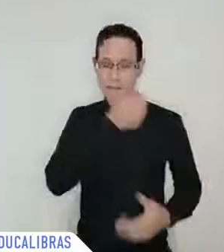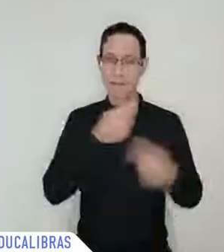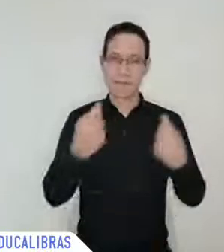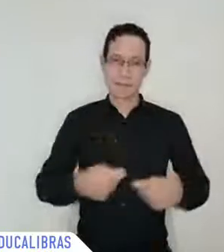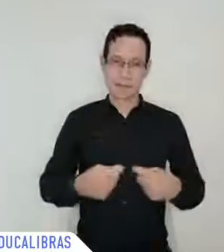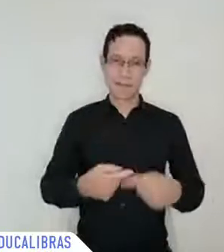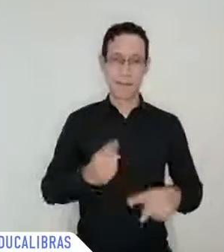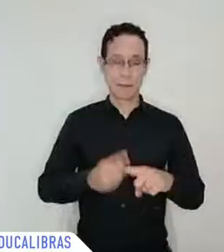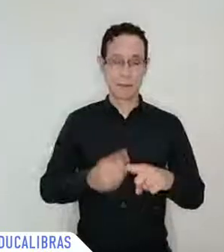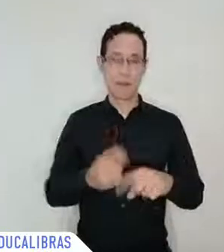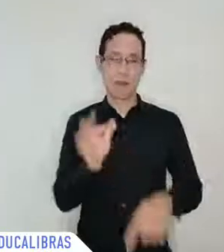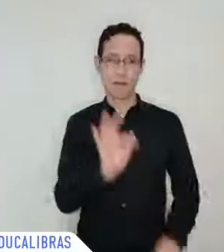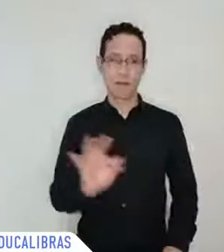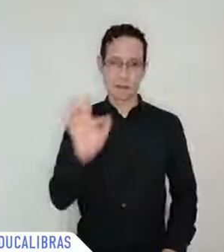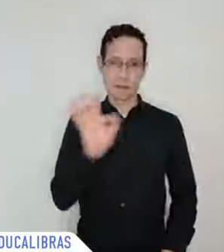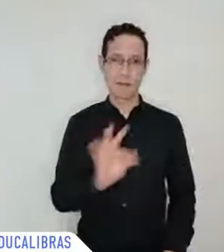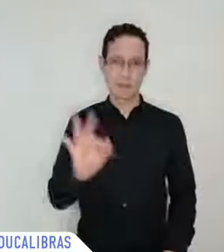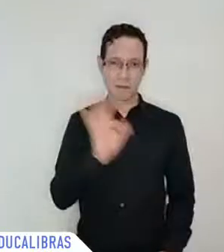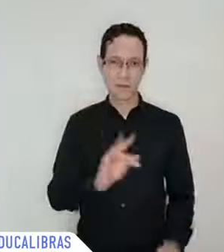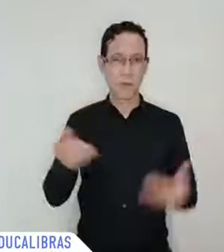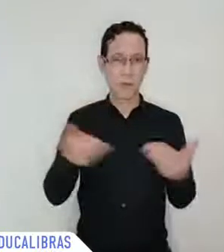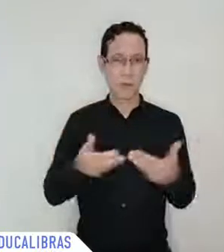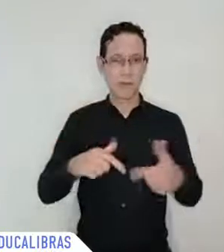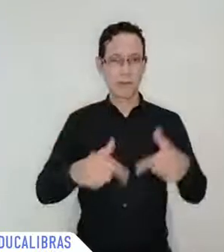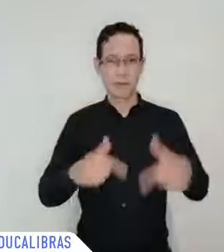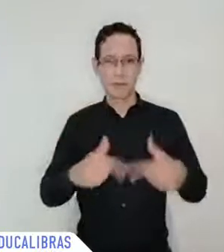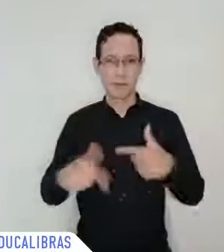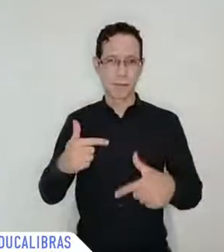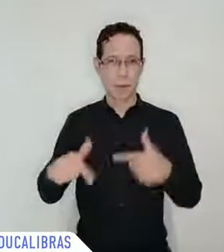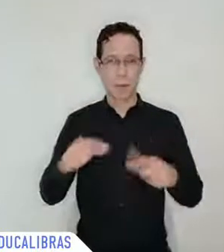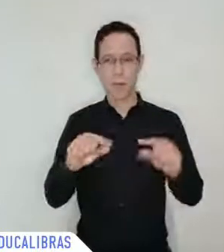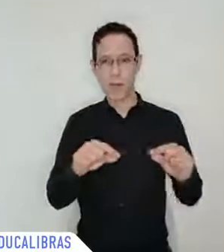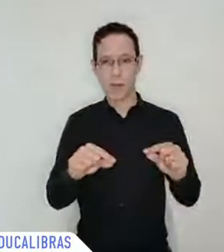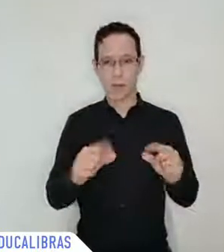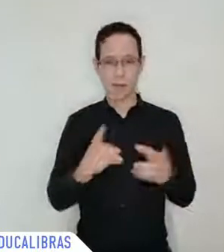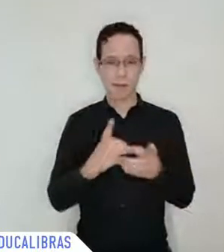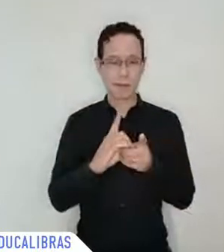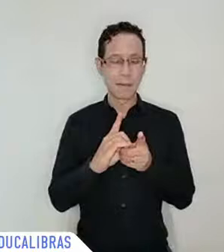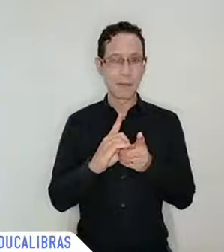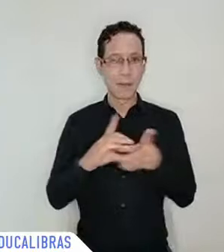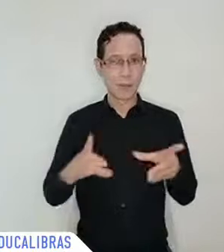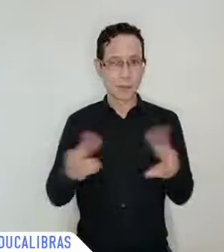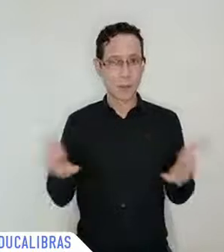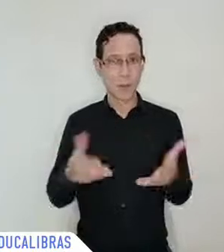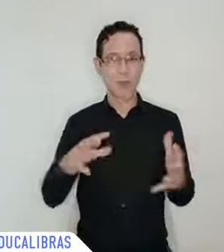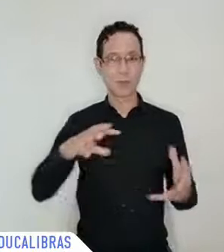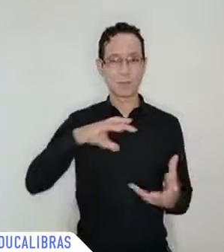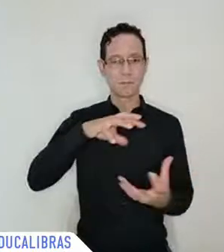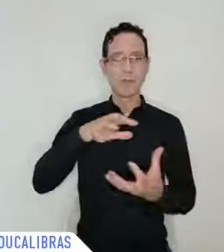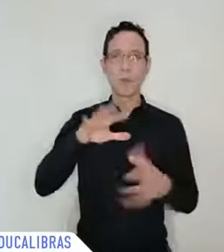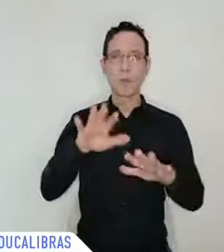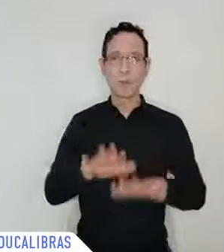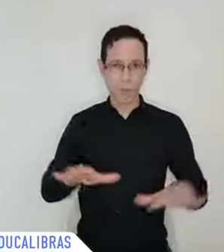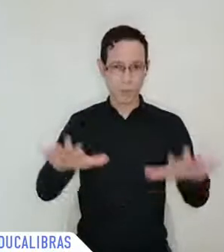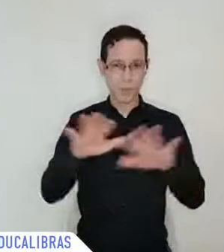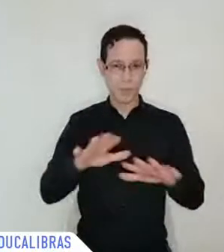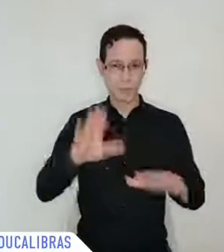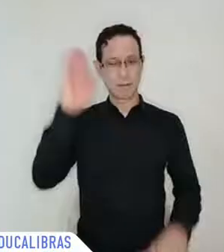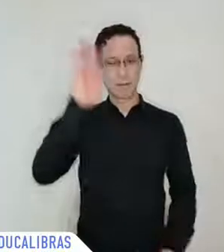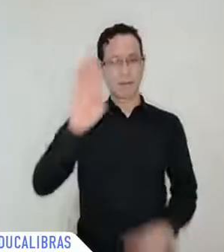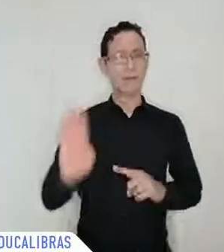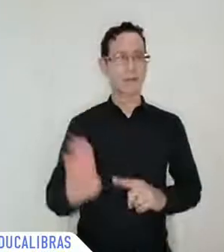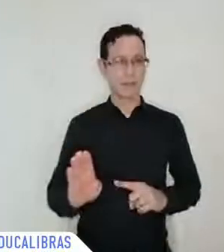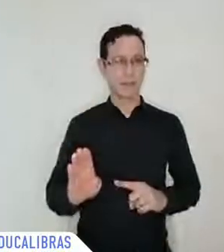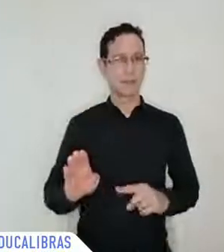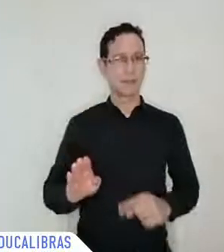it, because being a teacher in the academy, and being an